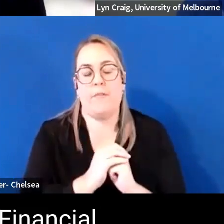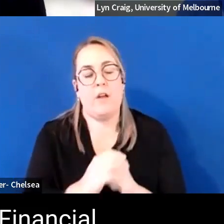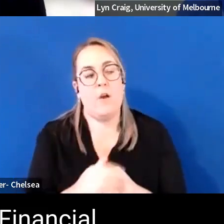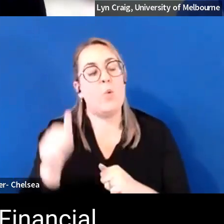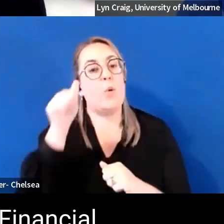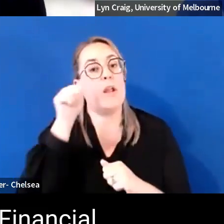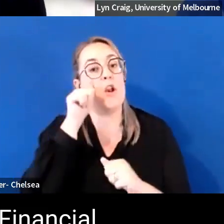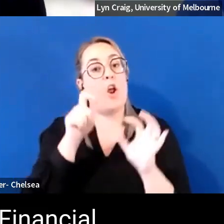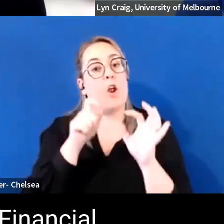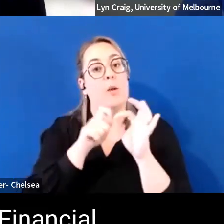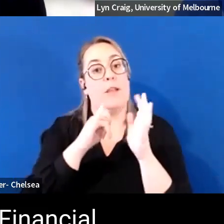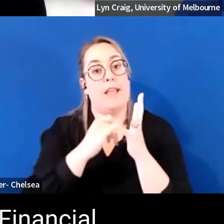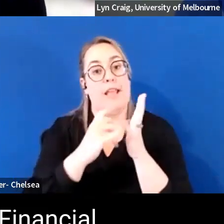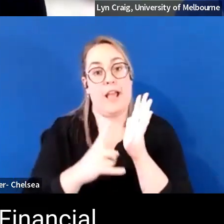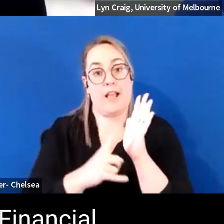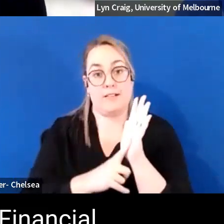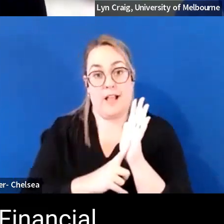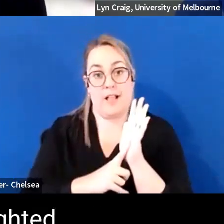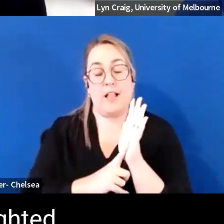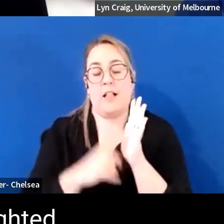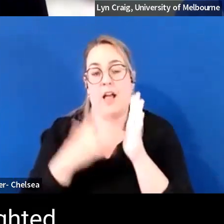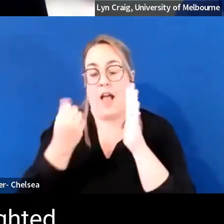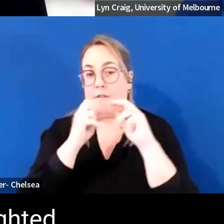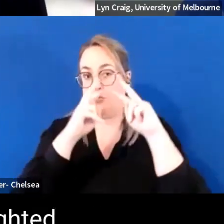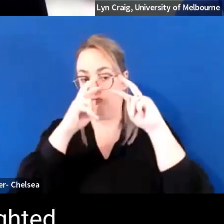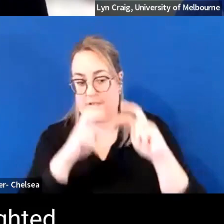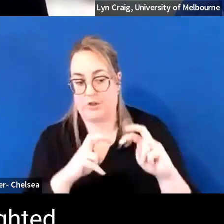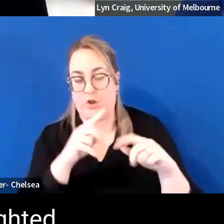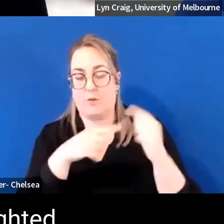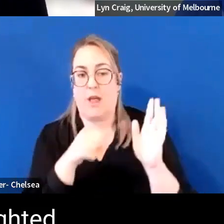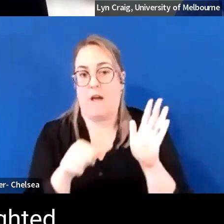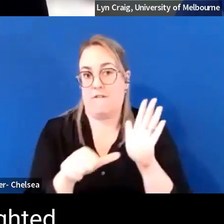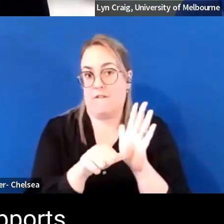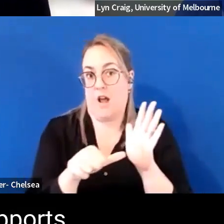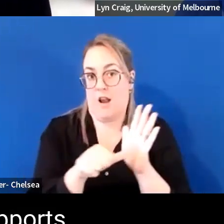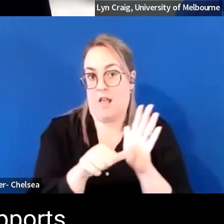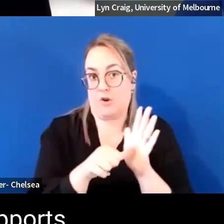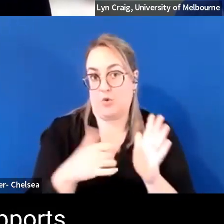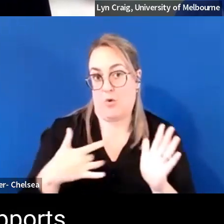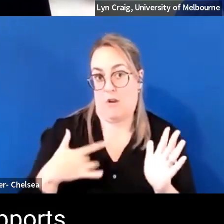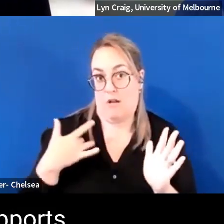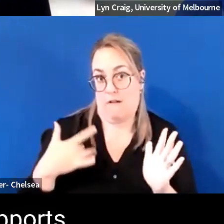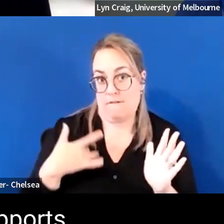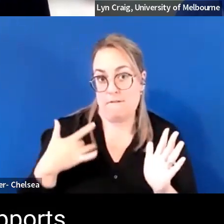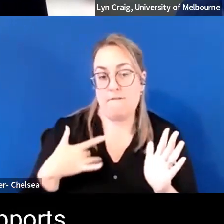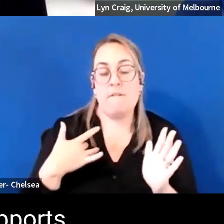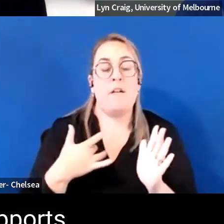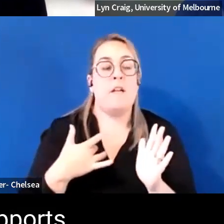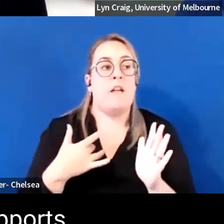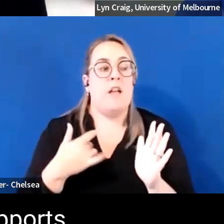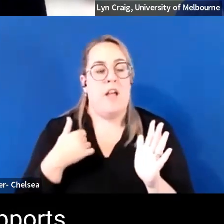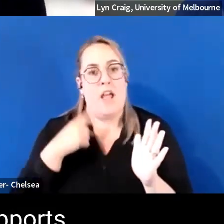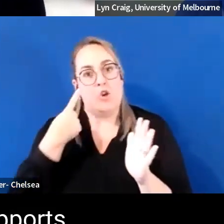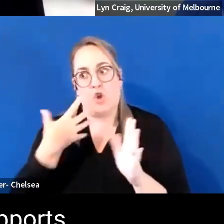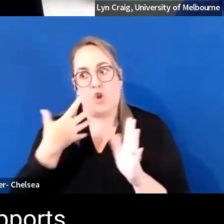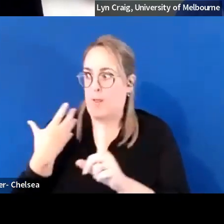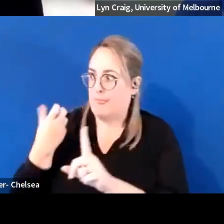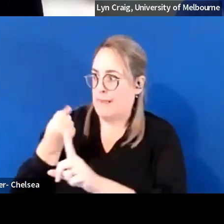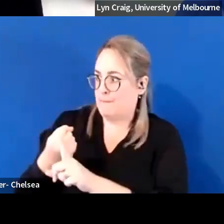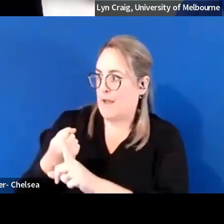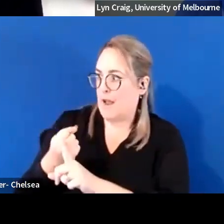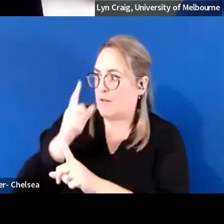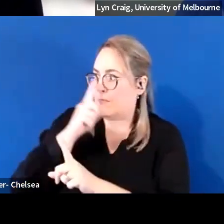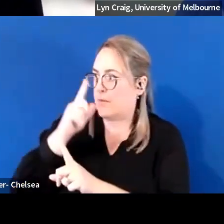around financial lives in uncertain times, that really highlighted the impact of those extra supports on people on lower incomes,